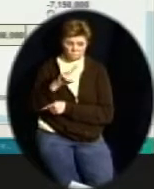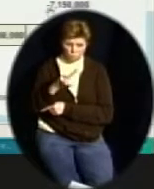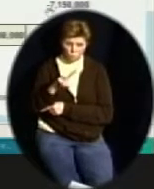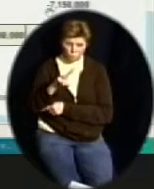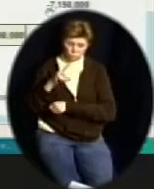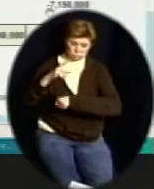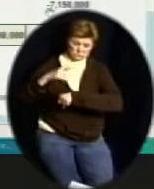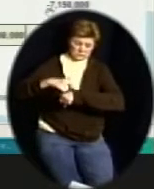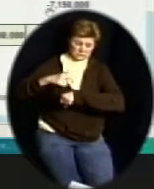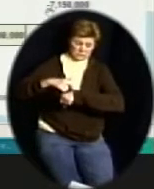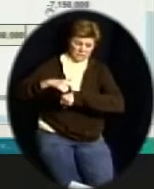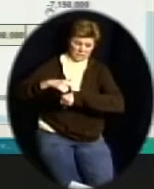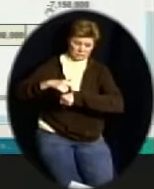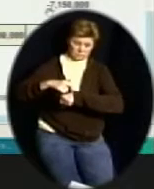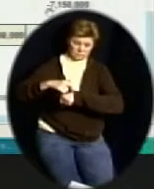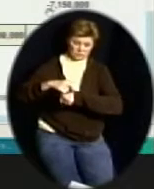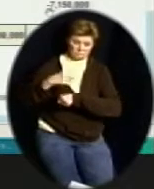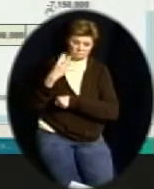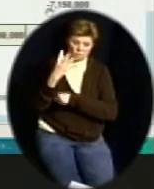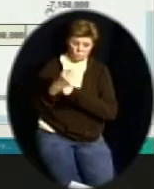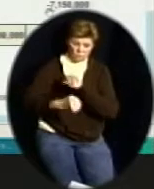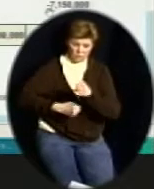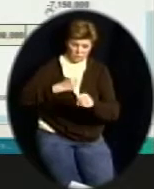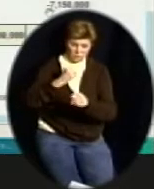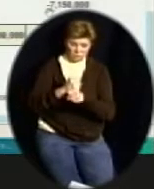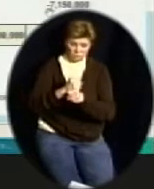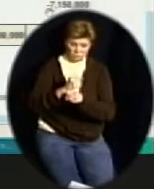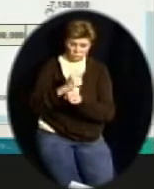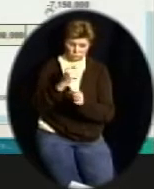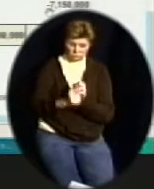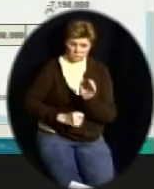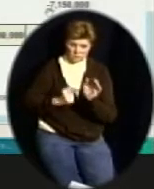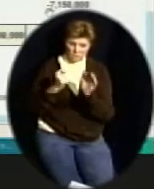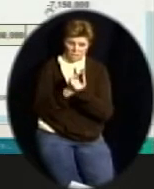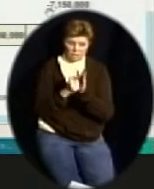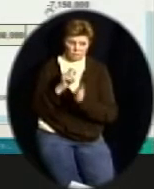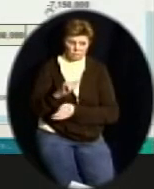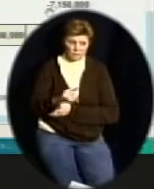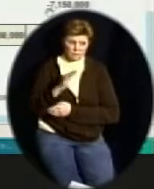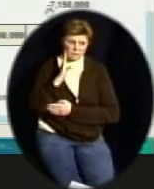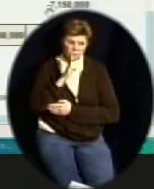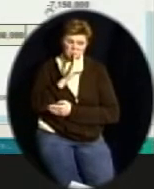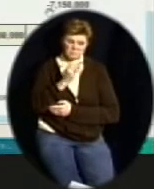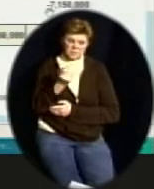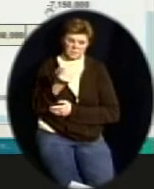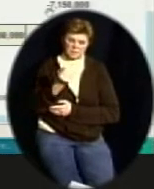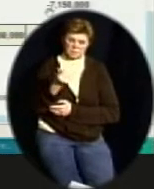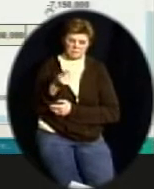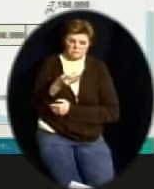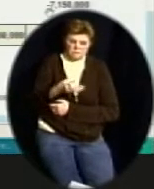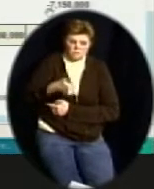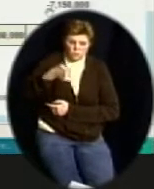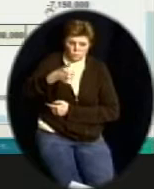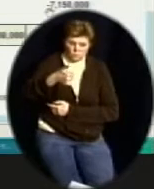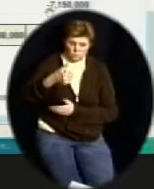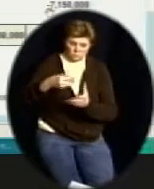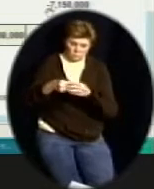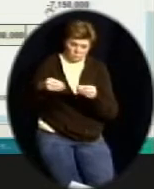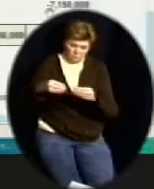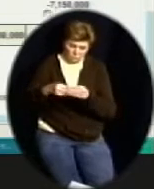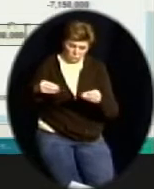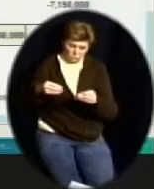would represent a little over $7 million fewer dollars coming into this fund to meet fewer